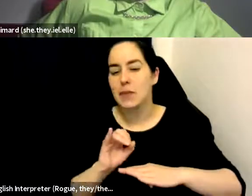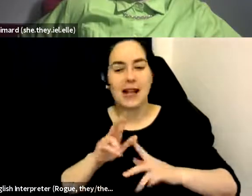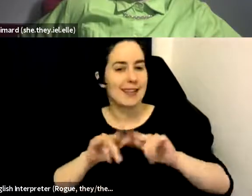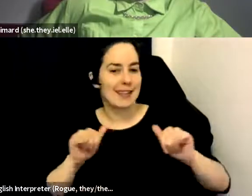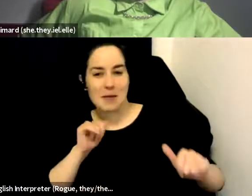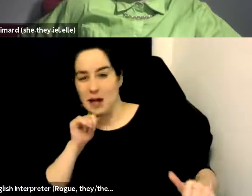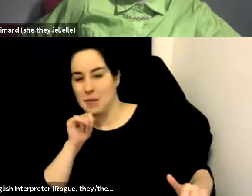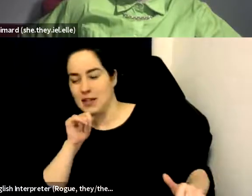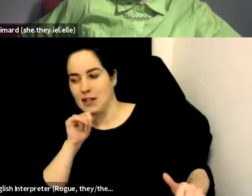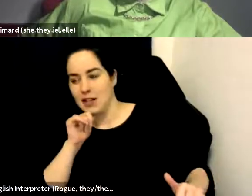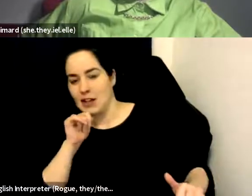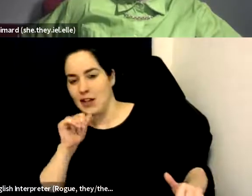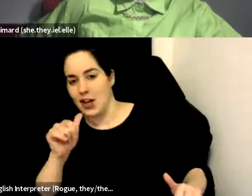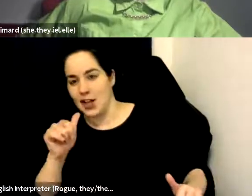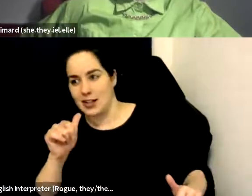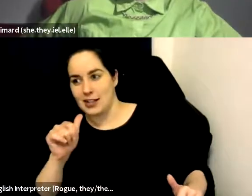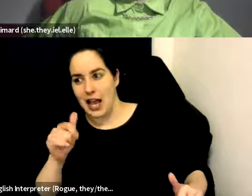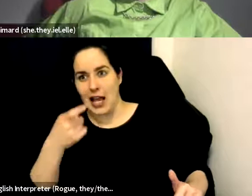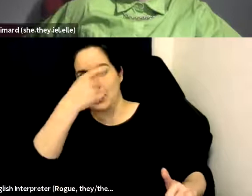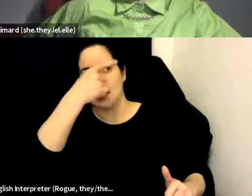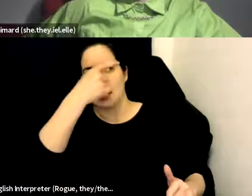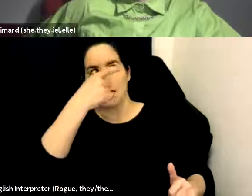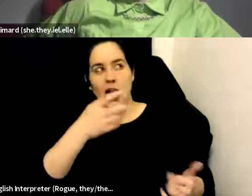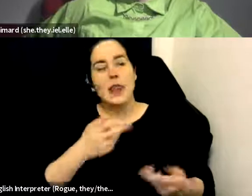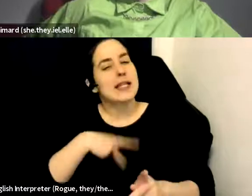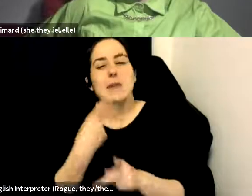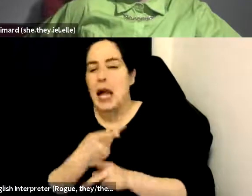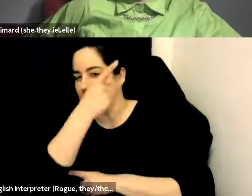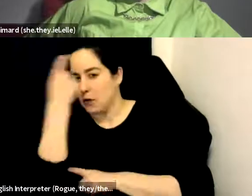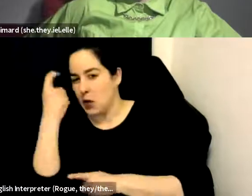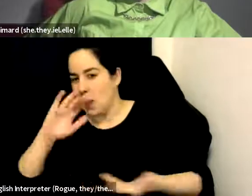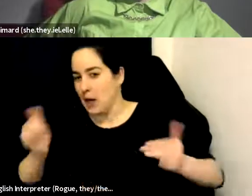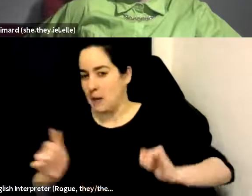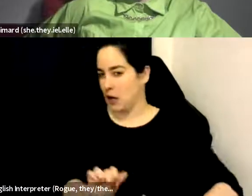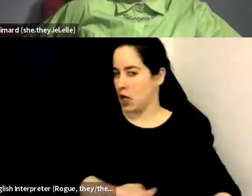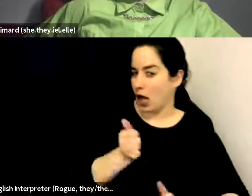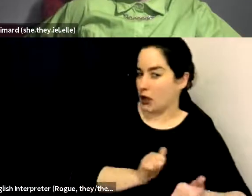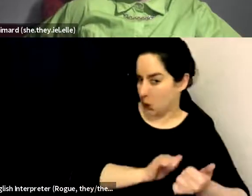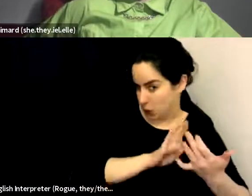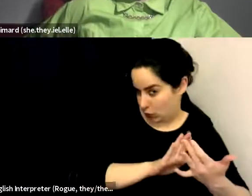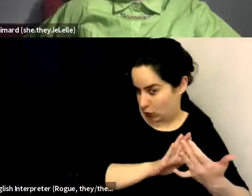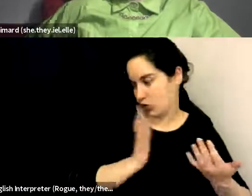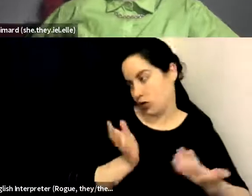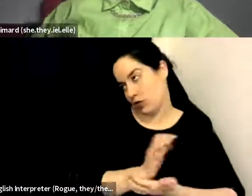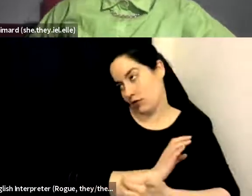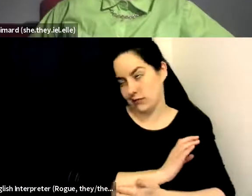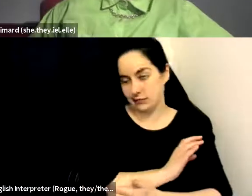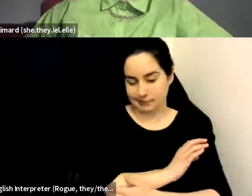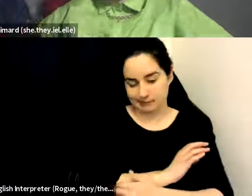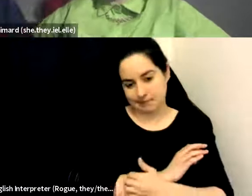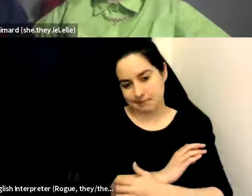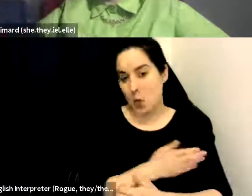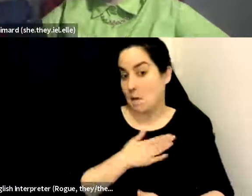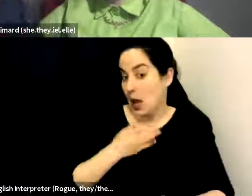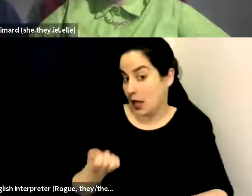as traumatic often some other ways can be. And so yeah, I would say, you know, look into some of